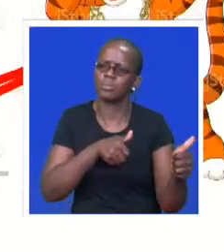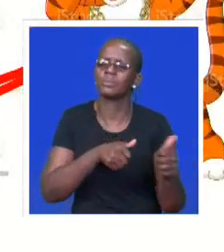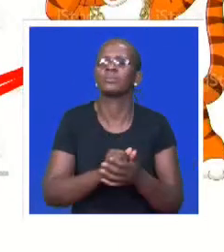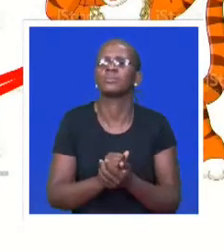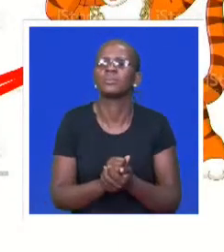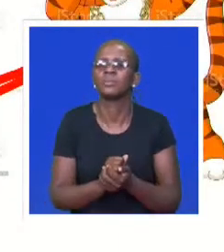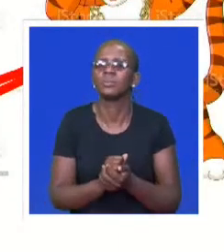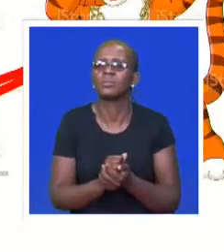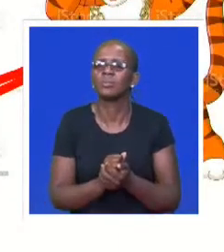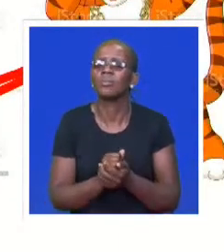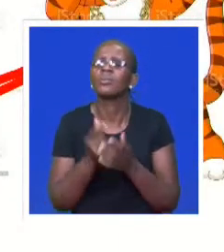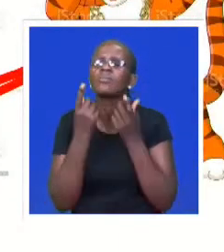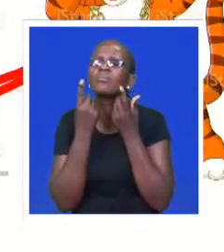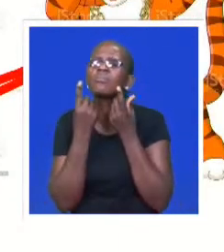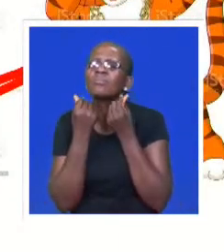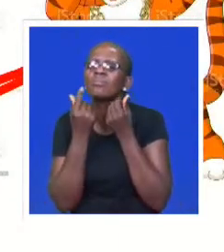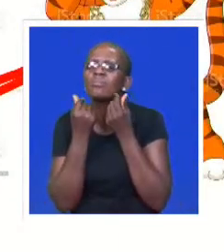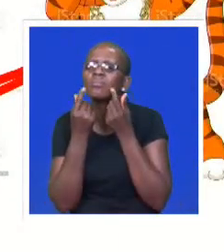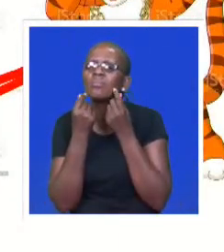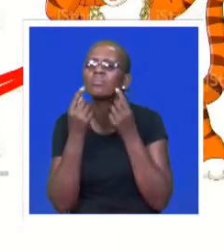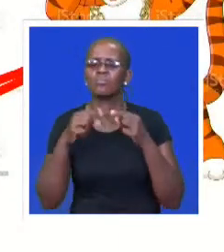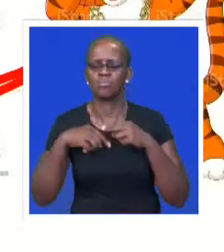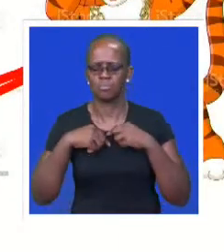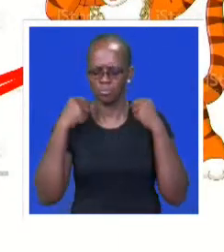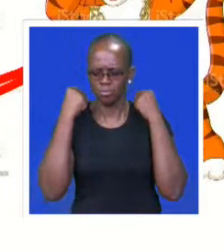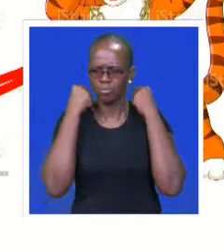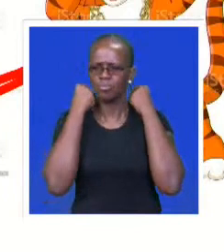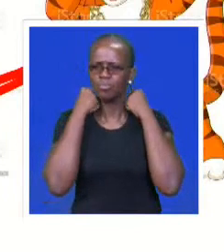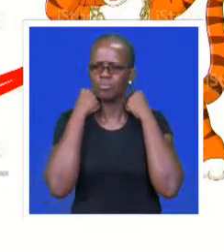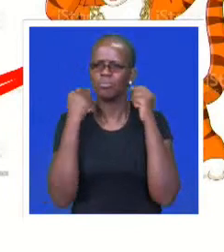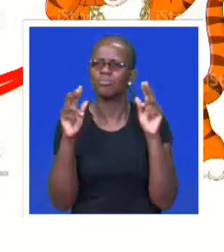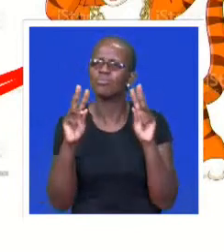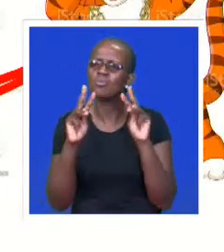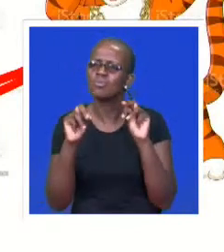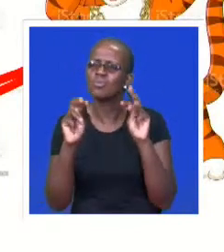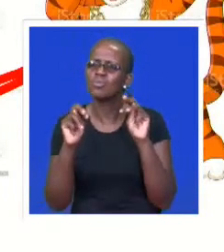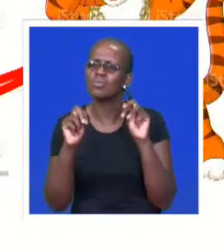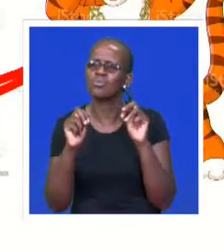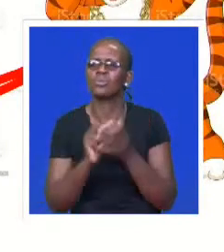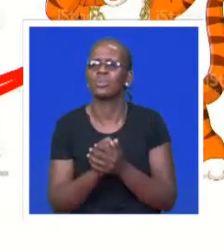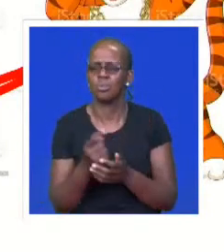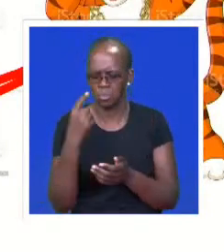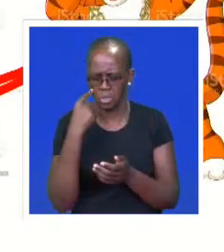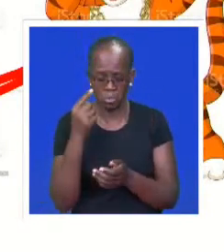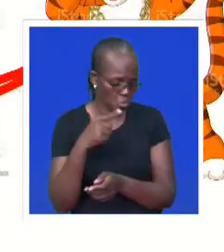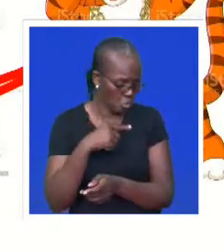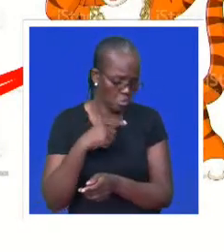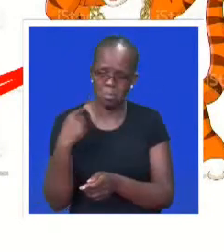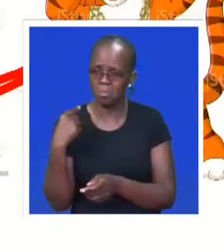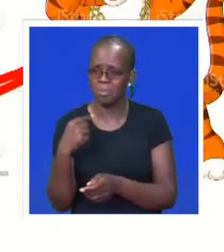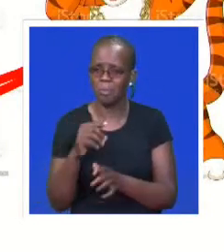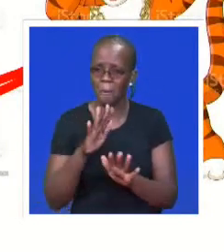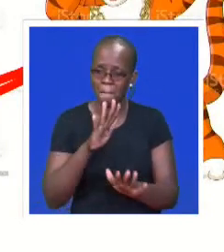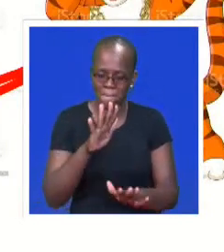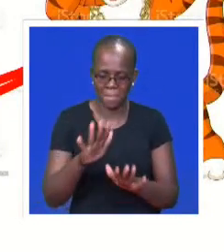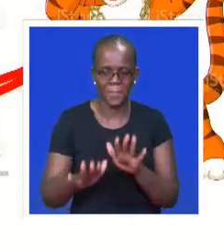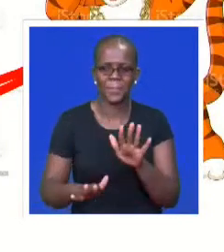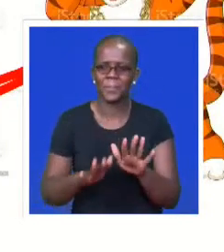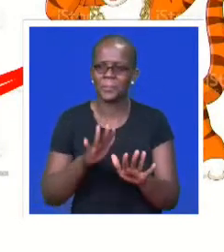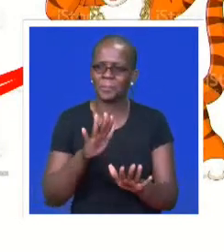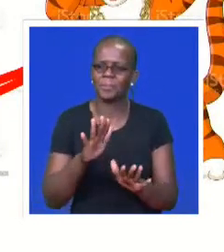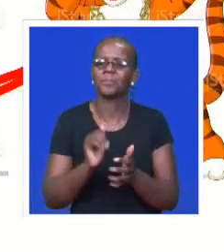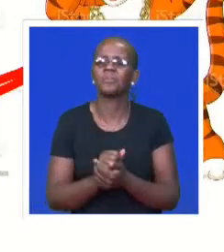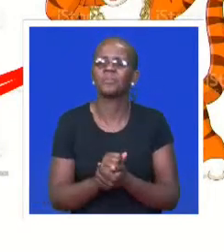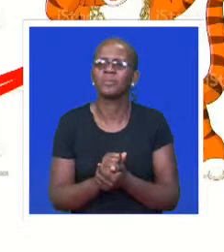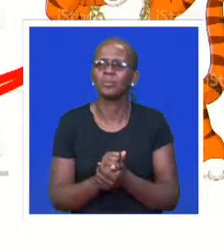cat put on his new necklace. He looked at himself walking, and he